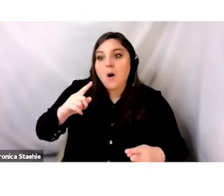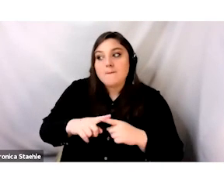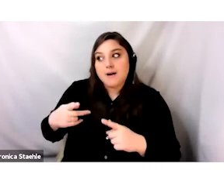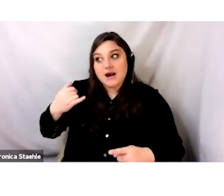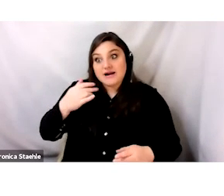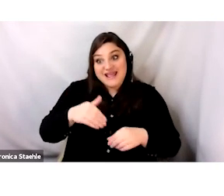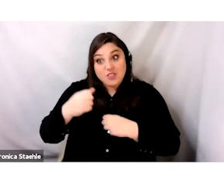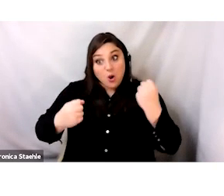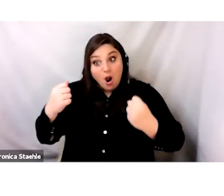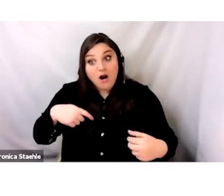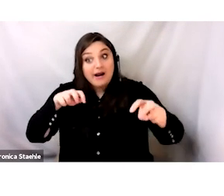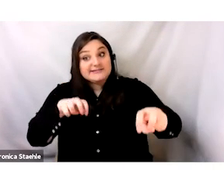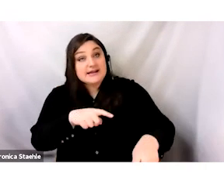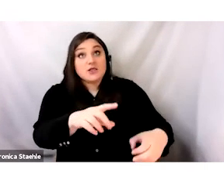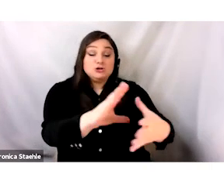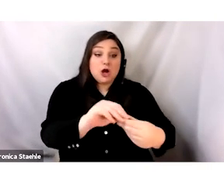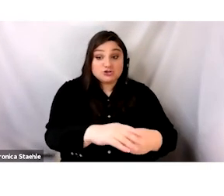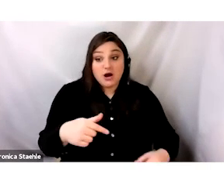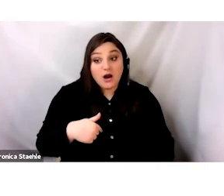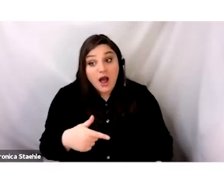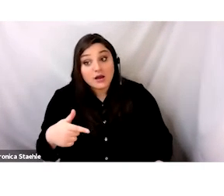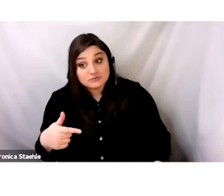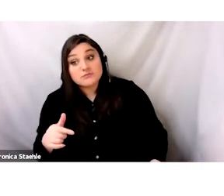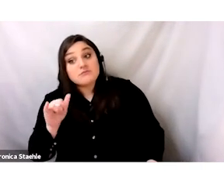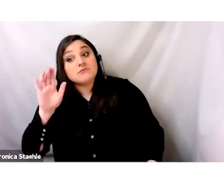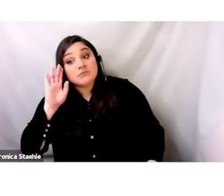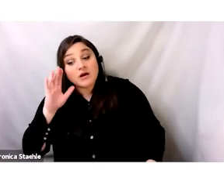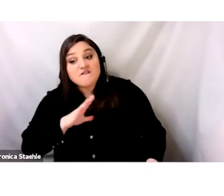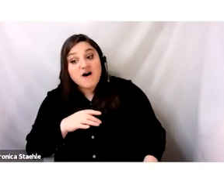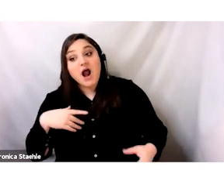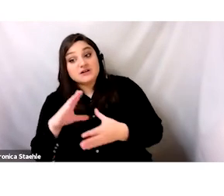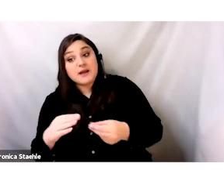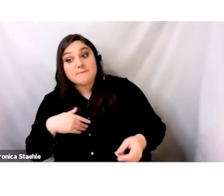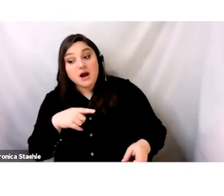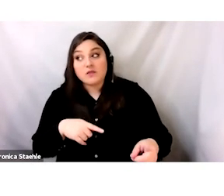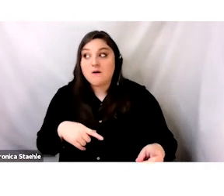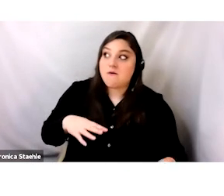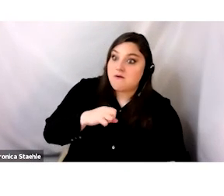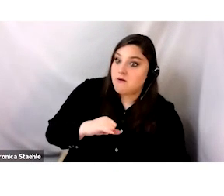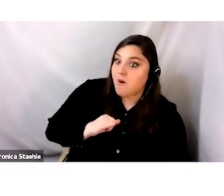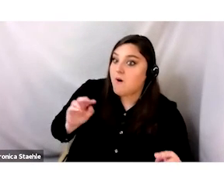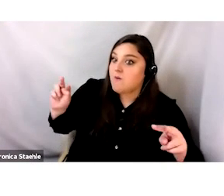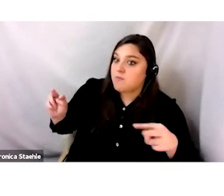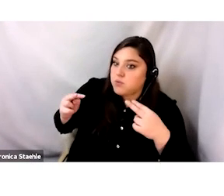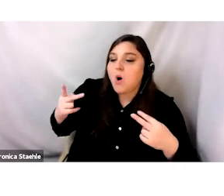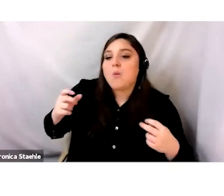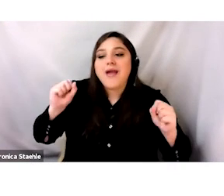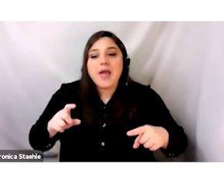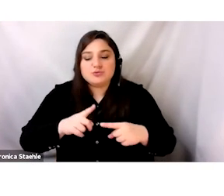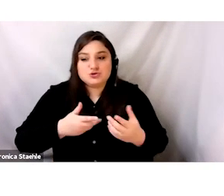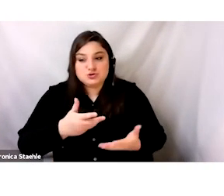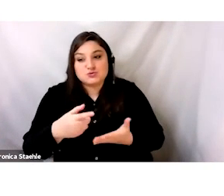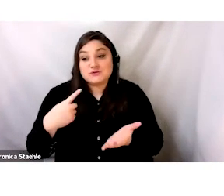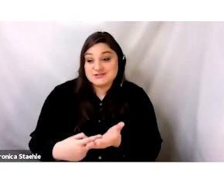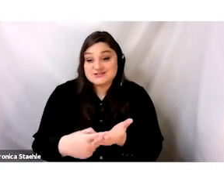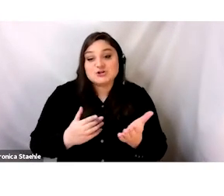agreed on everything. We still saw each other as human, opposed to just the issue at hand. And so that's something we need to be very mindful